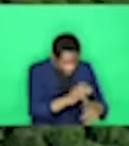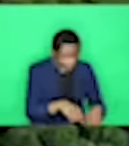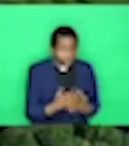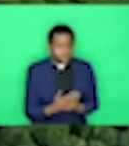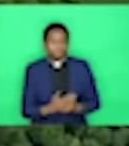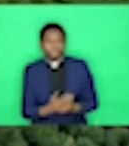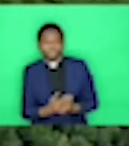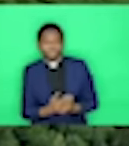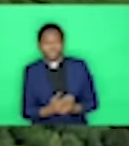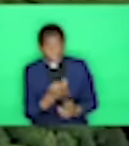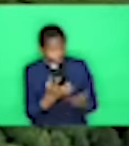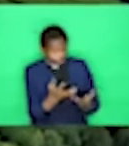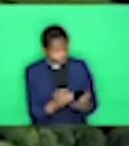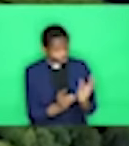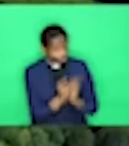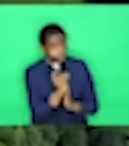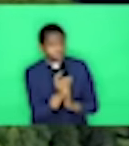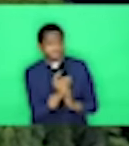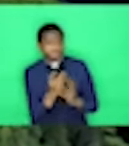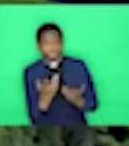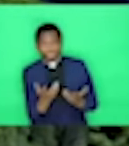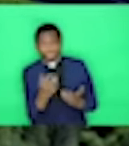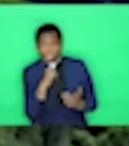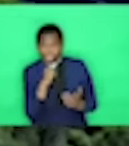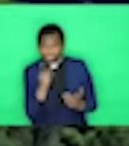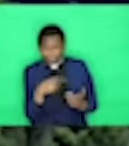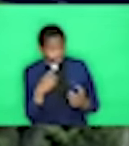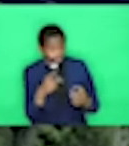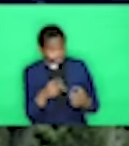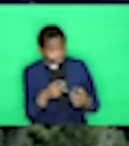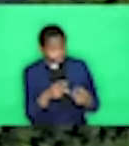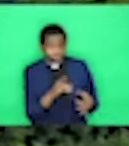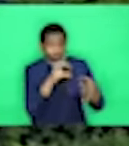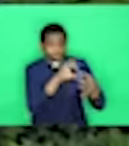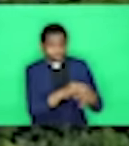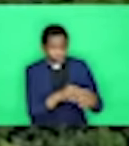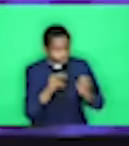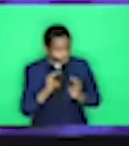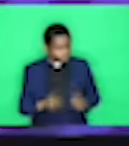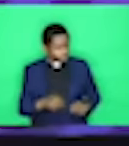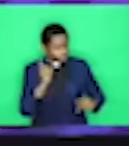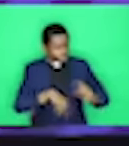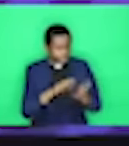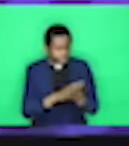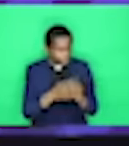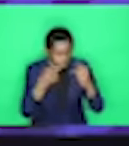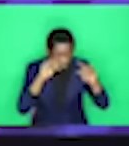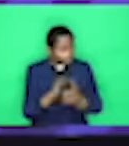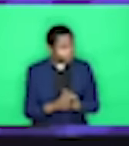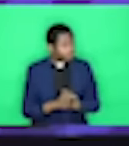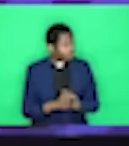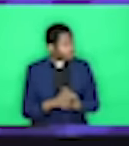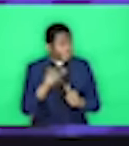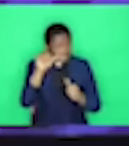you want any development and you don't factor the human behavior, you will not succeed. So